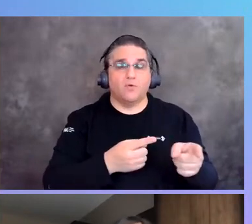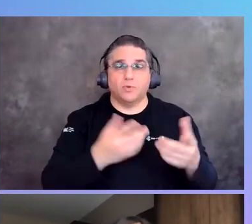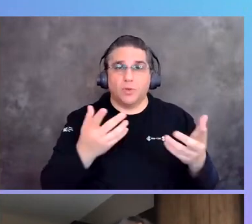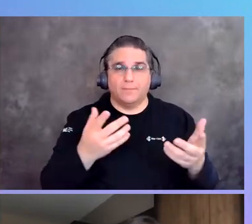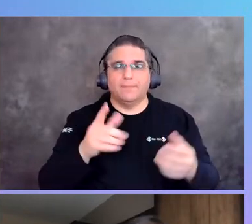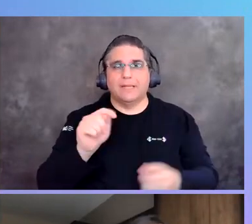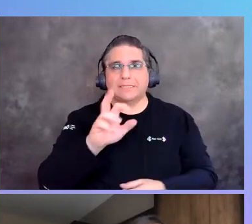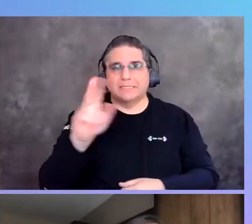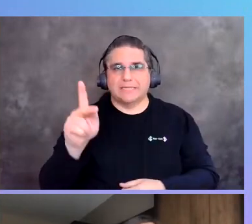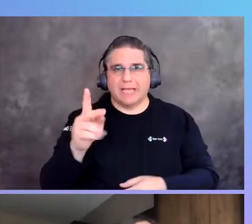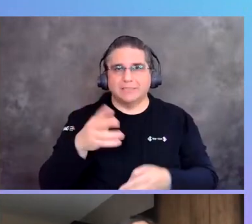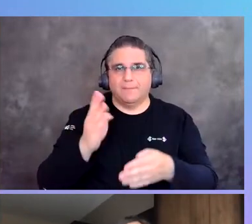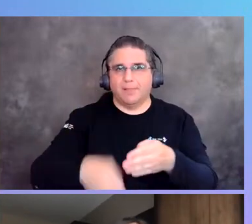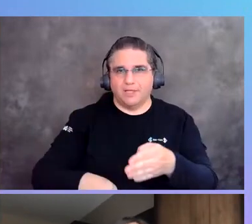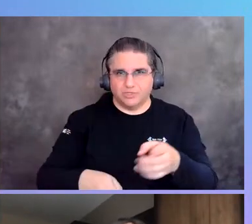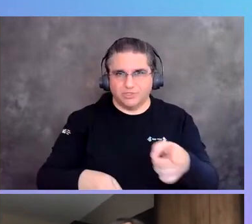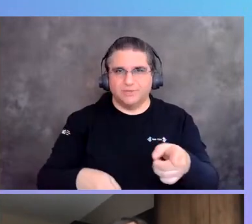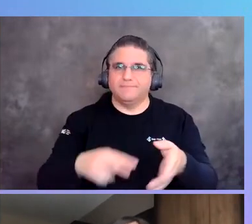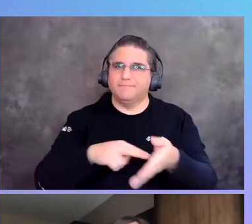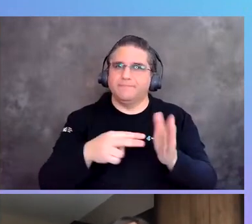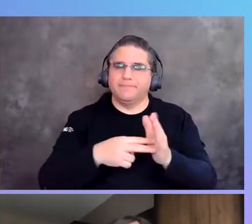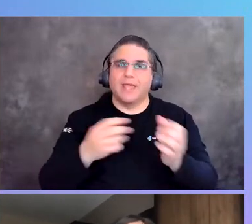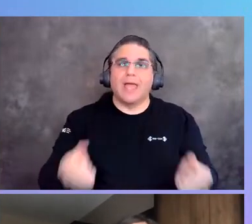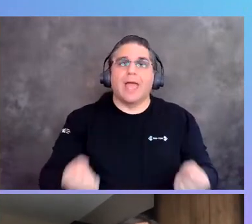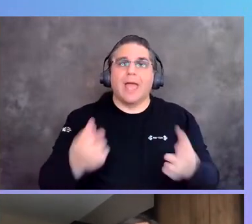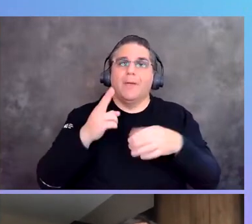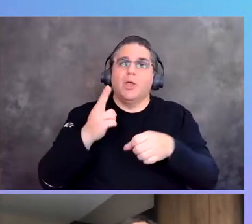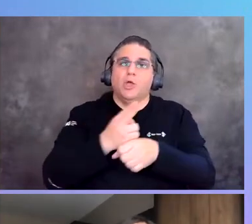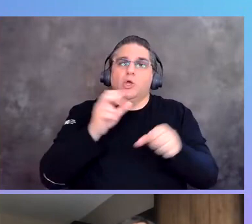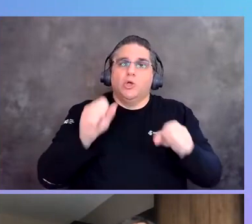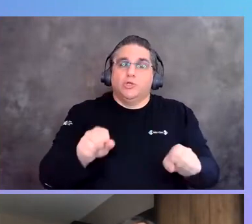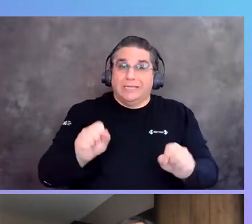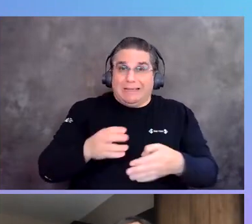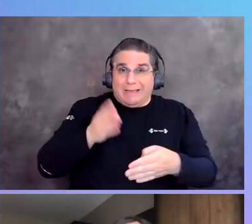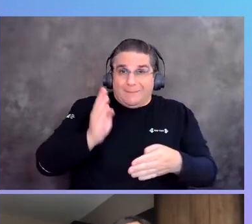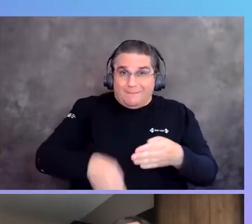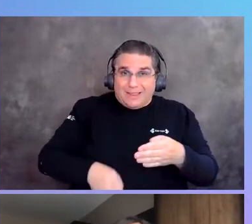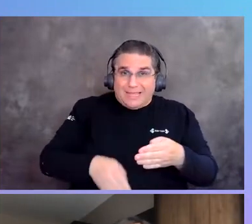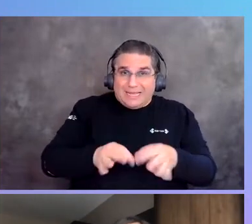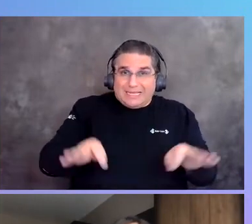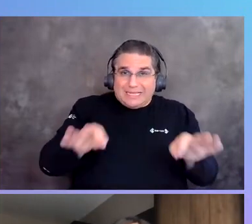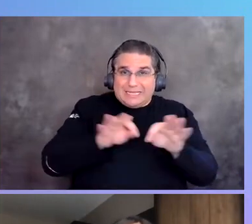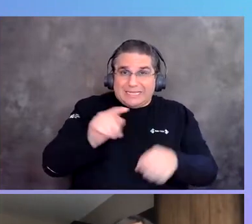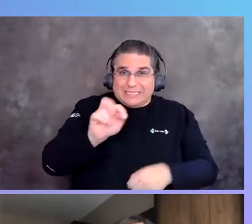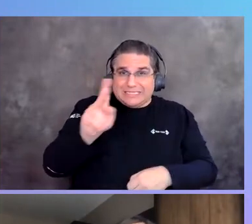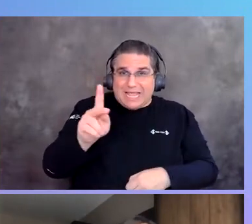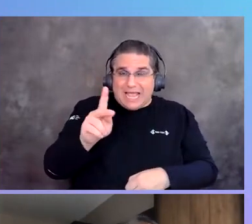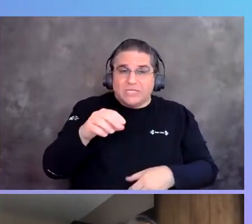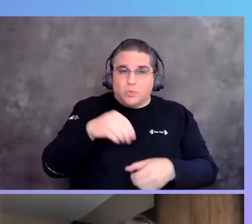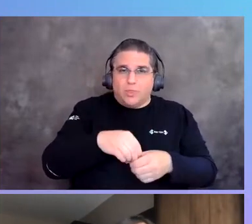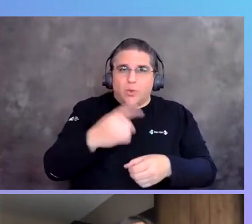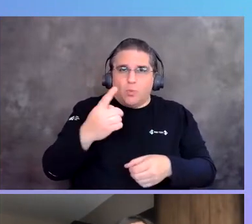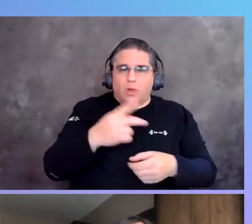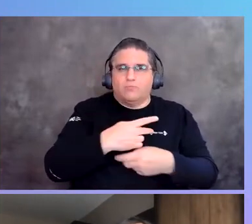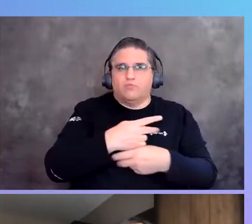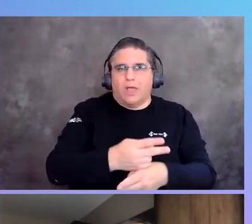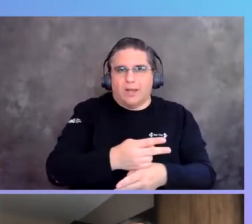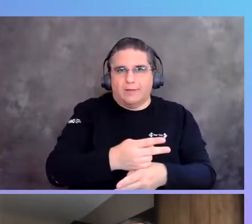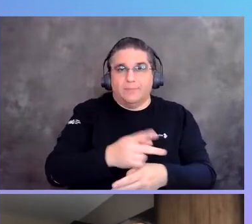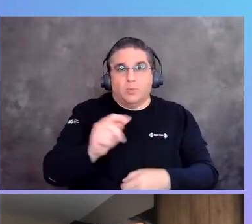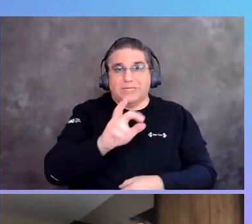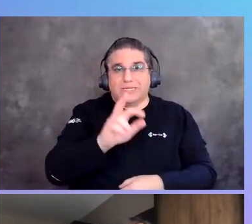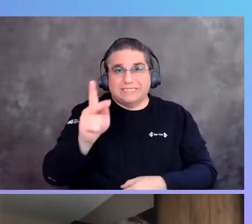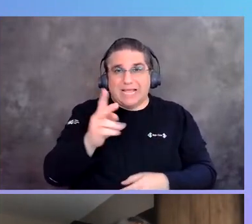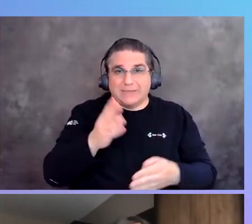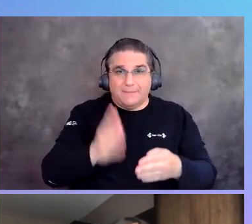task completion? How many users can complete key task flows within a certain product? So task completion is